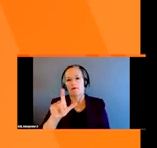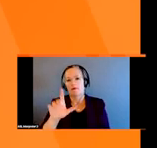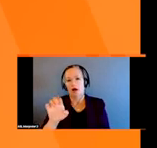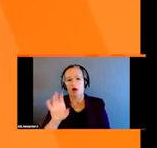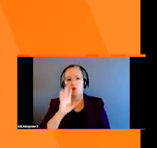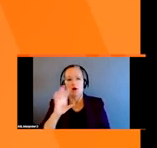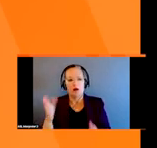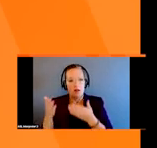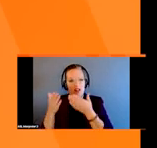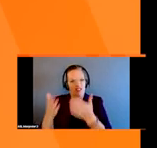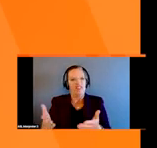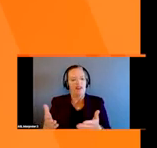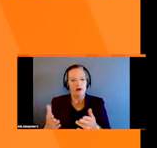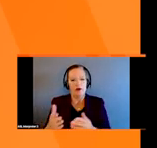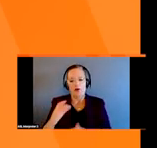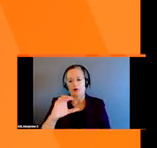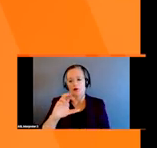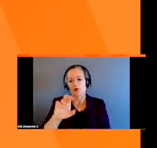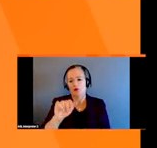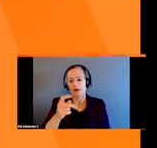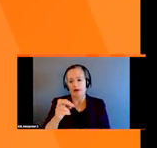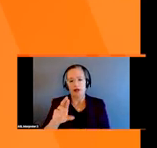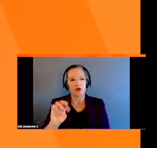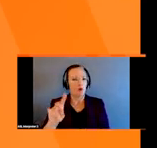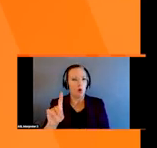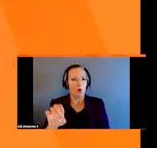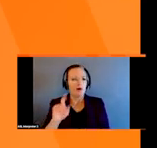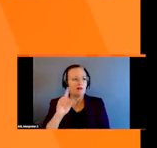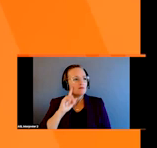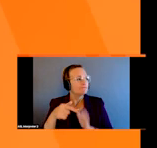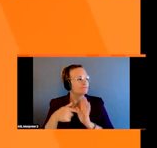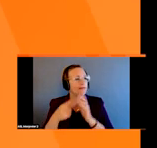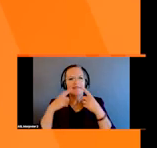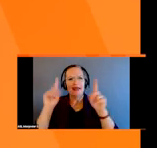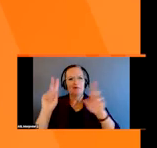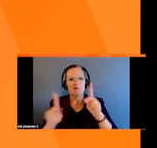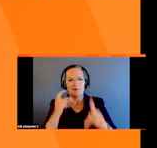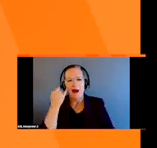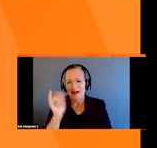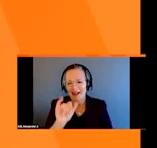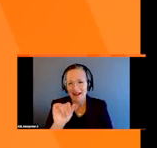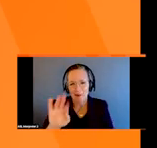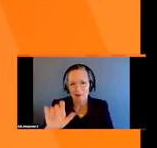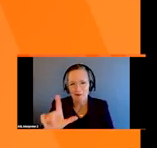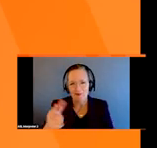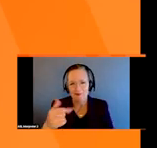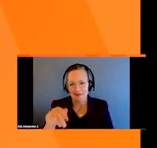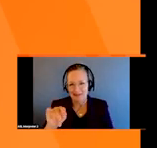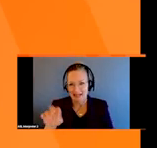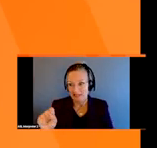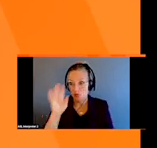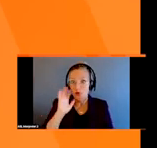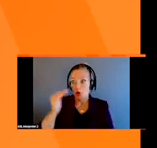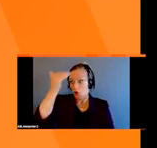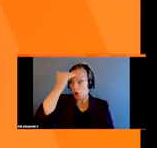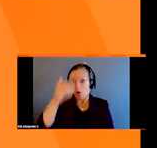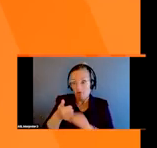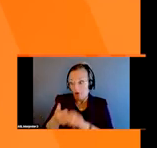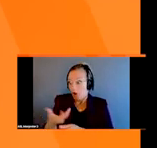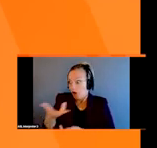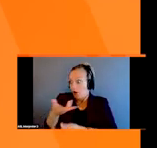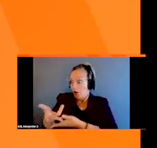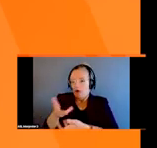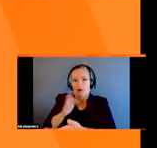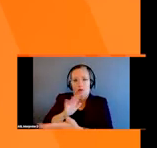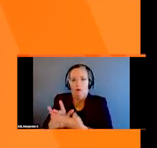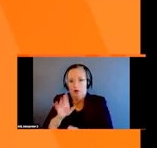But that can be true of anyone. So creator mode allows you a whole whack kind of extra features, as well as additional content that can go into